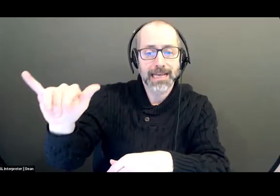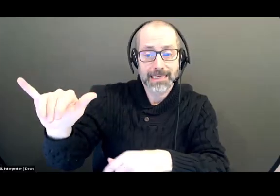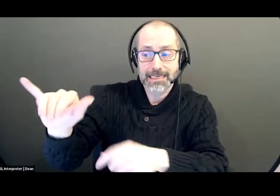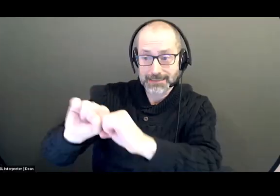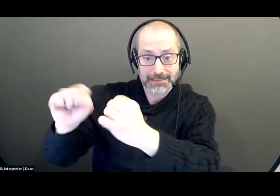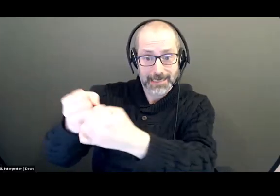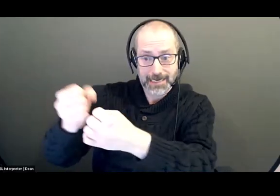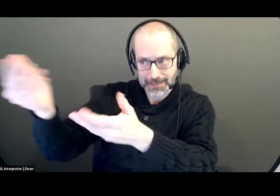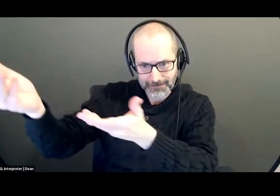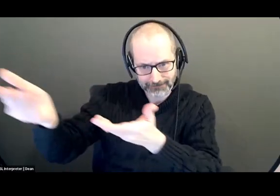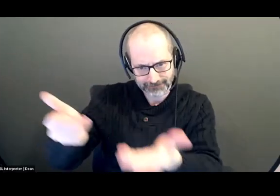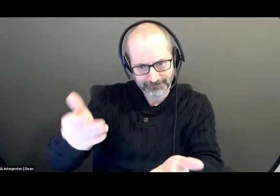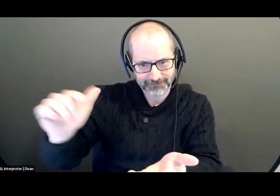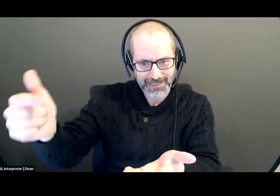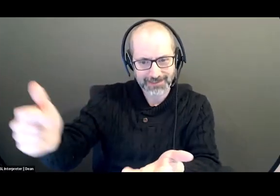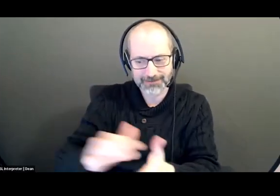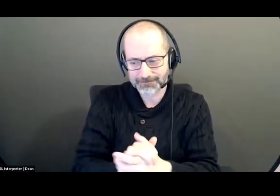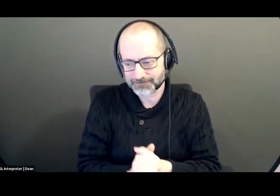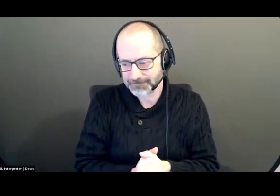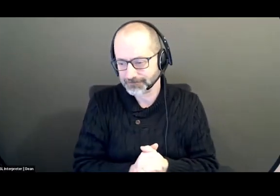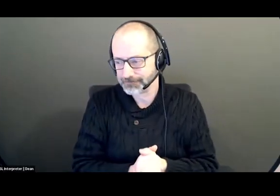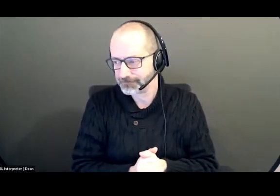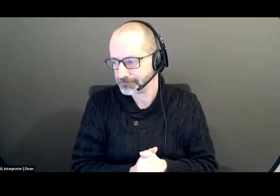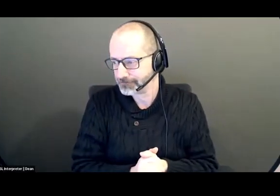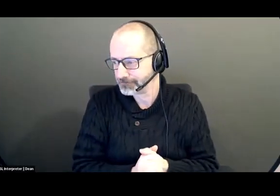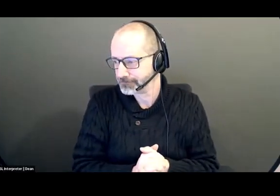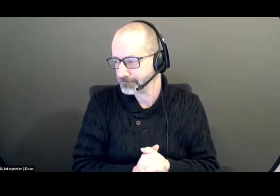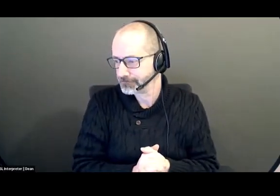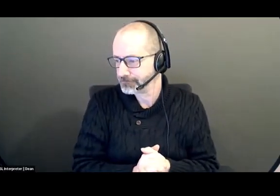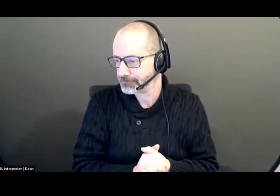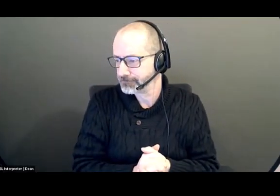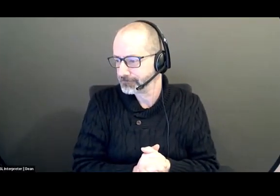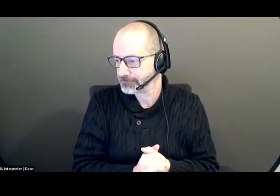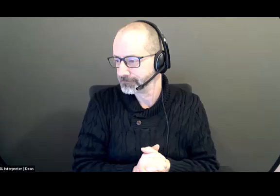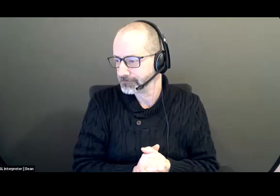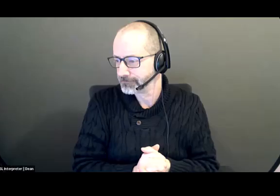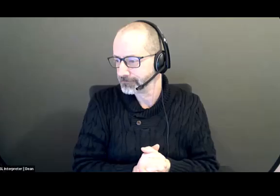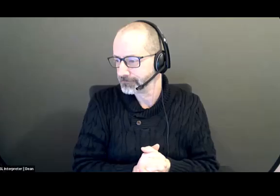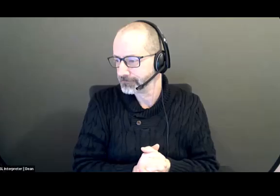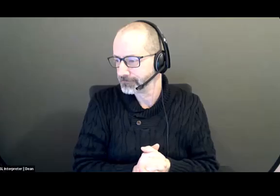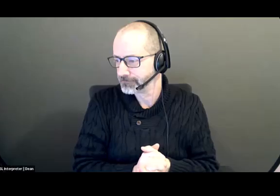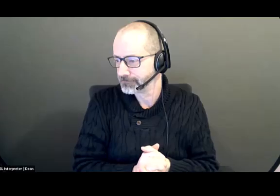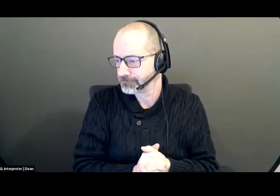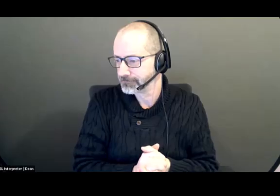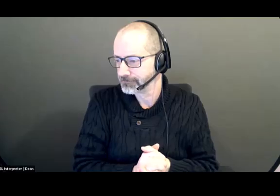our friends from the George Spady Society.